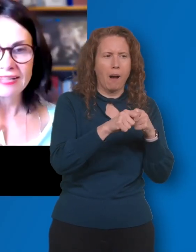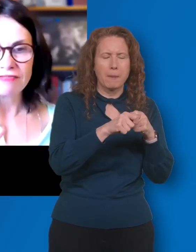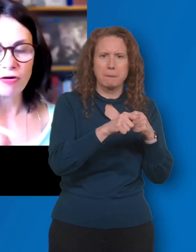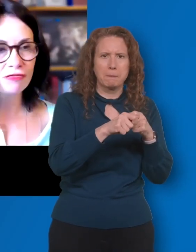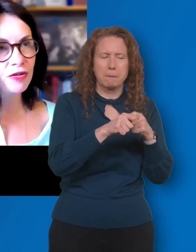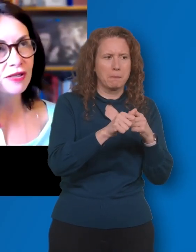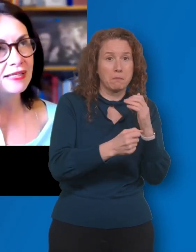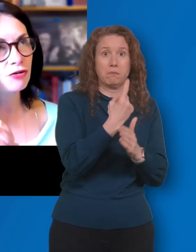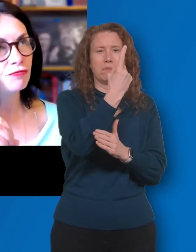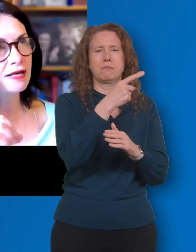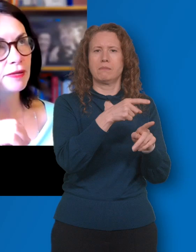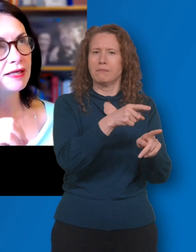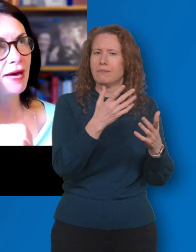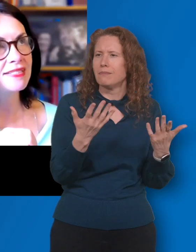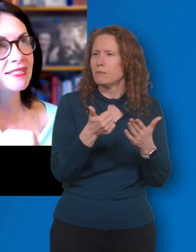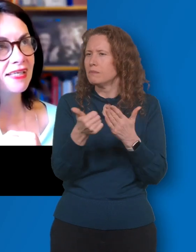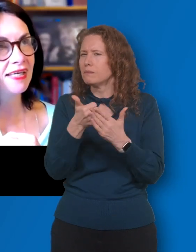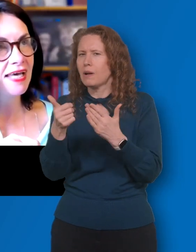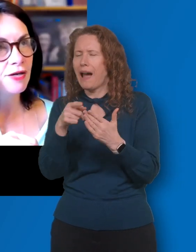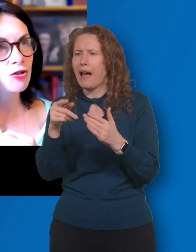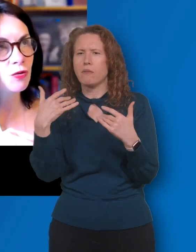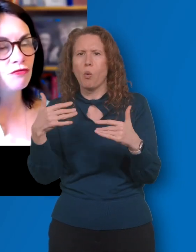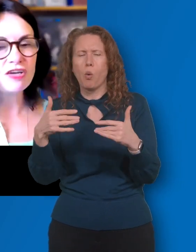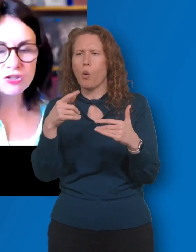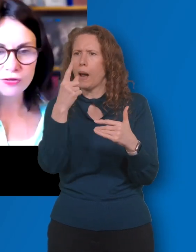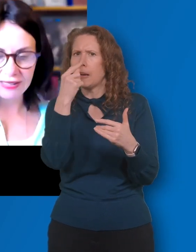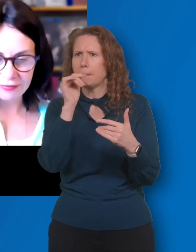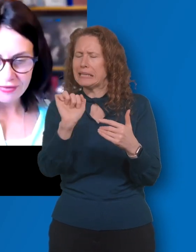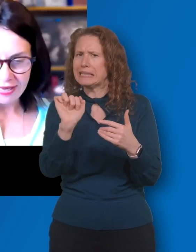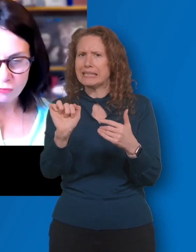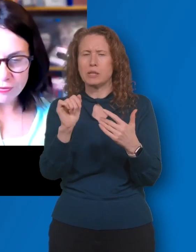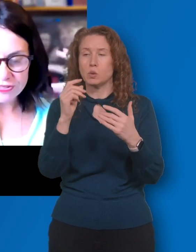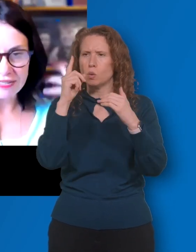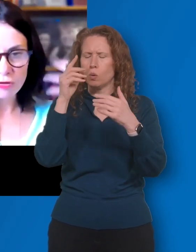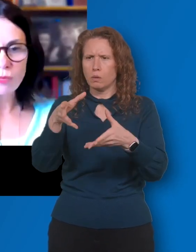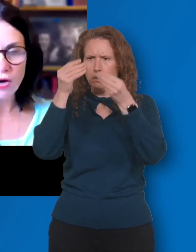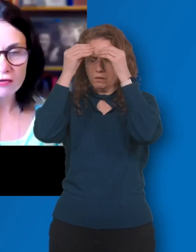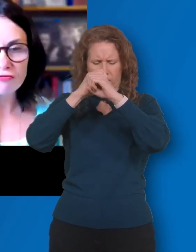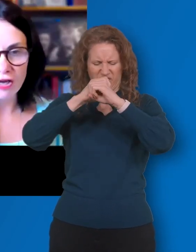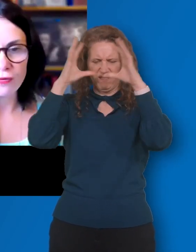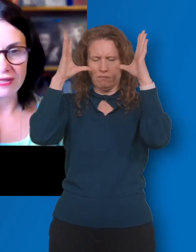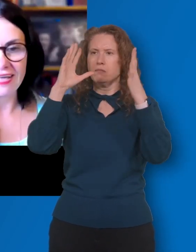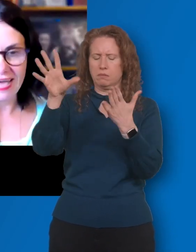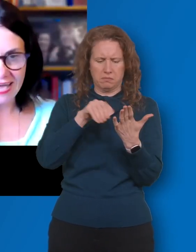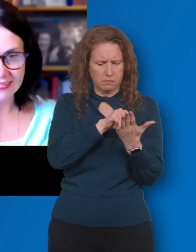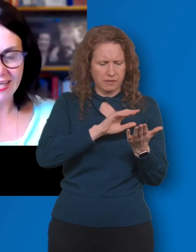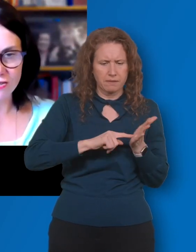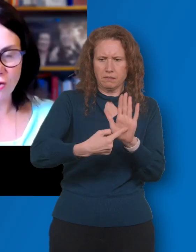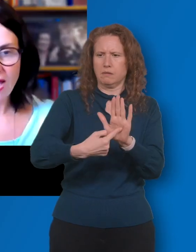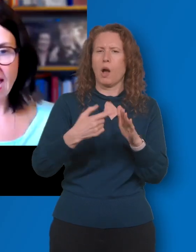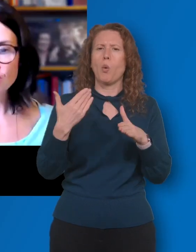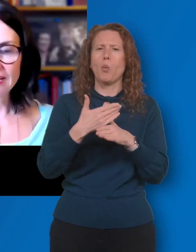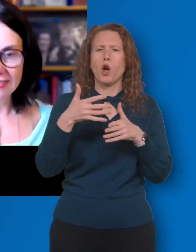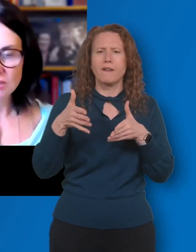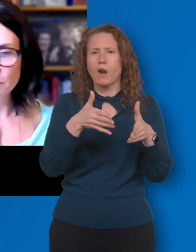occurred. They've often got incredible capacity to visually represent a workflow in their head and